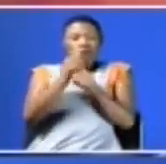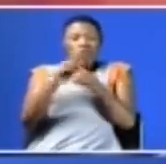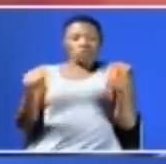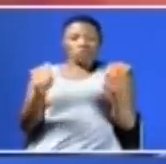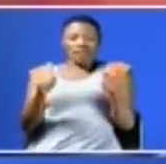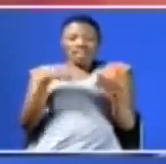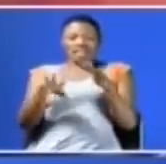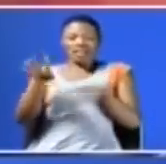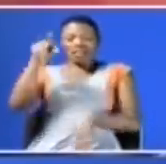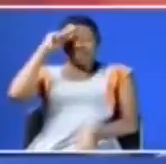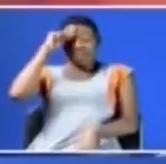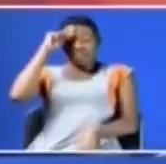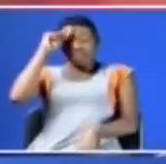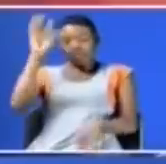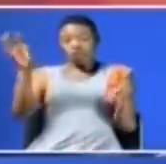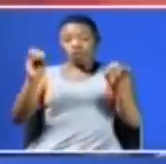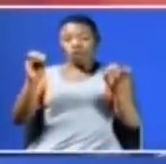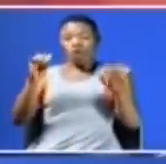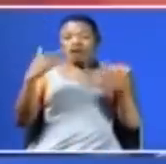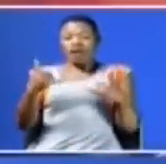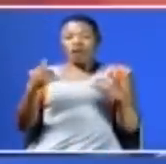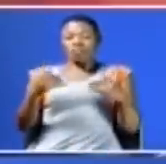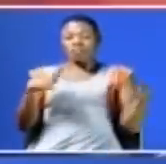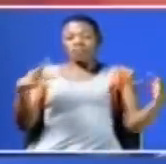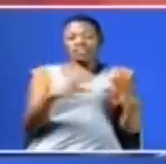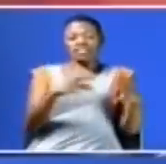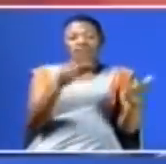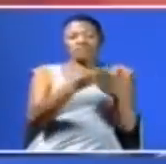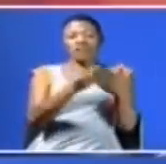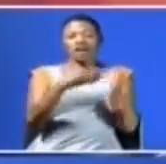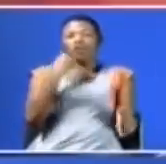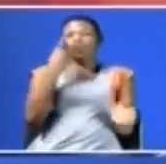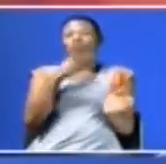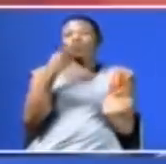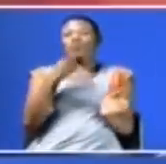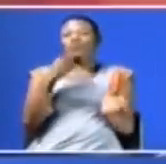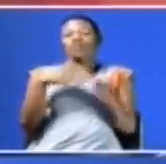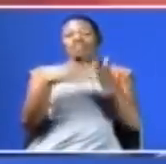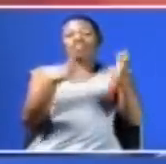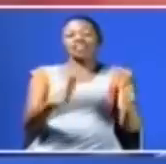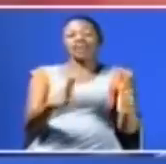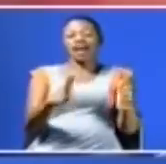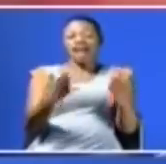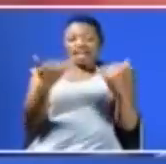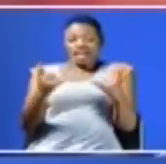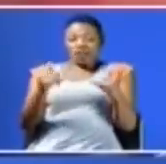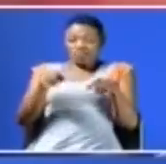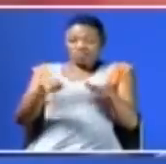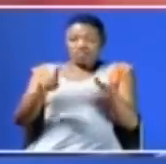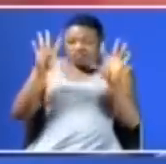government. So what happens is that the political parties are funded by through the deep pockets of the leader. So he's the one who calls the